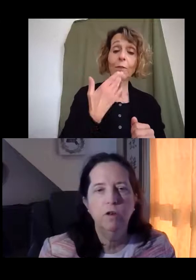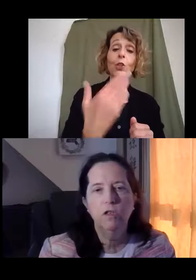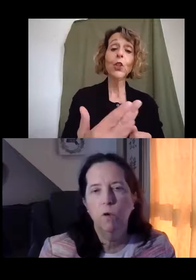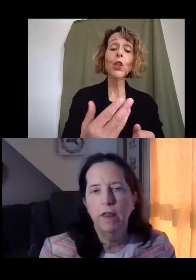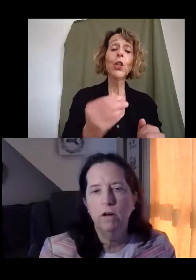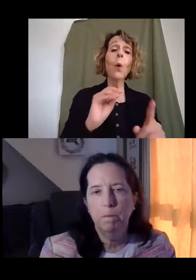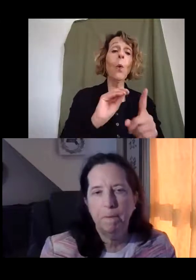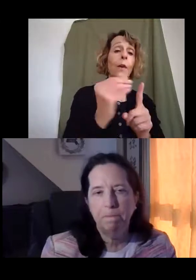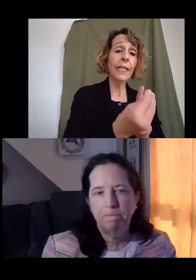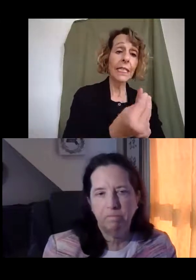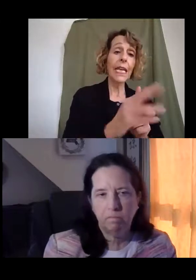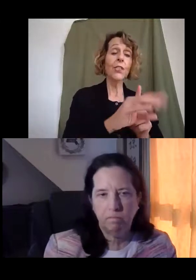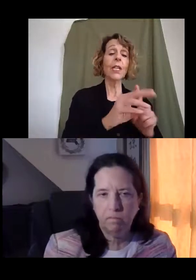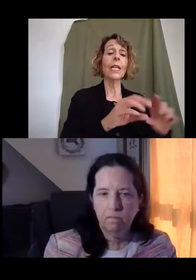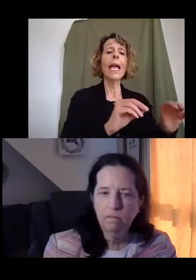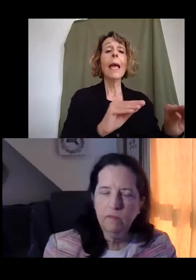adverse weather.